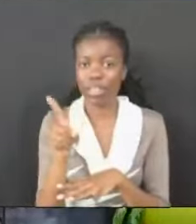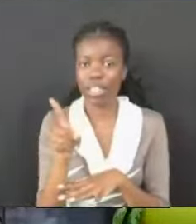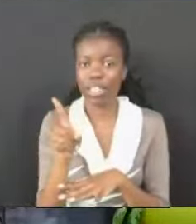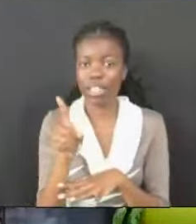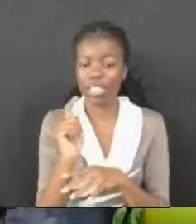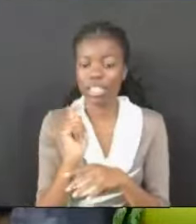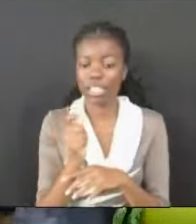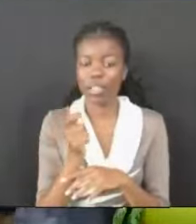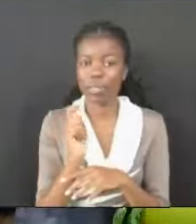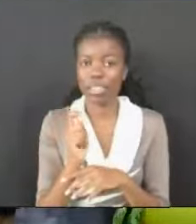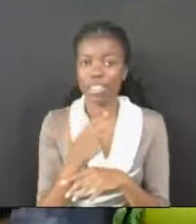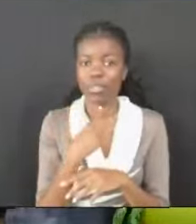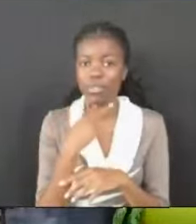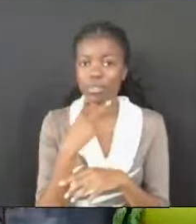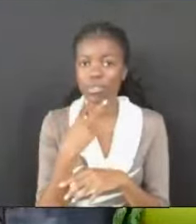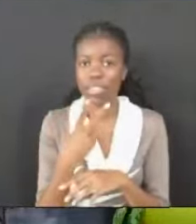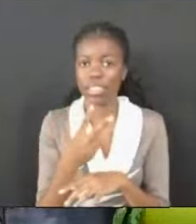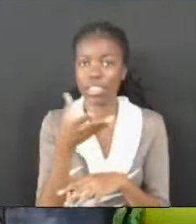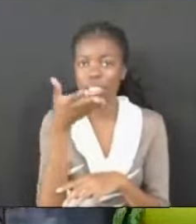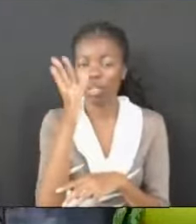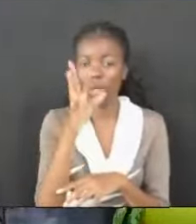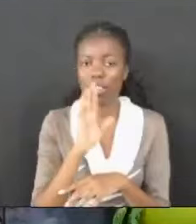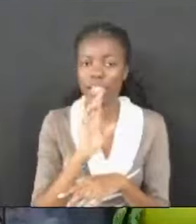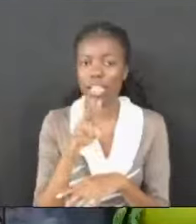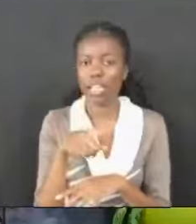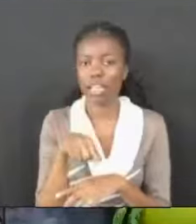and girls, are we?